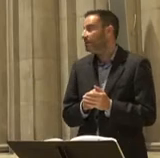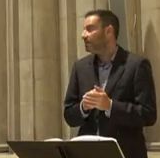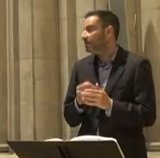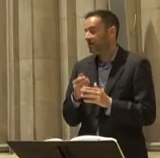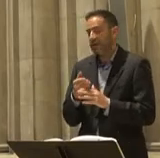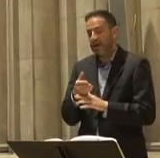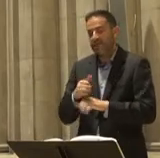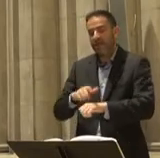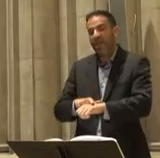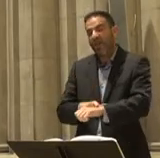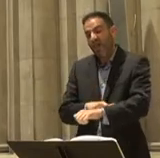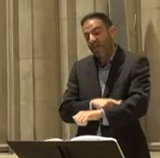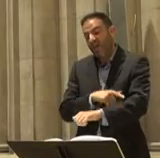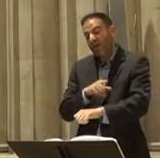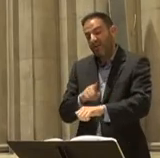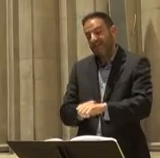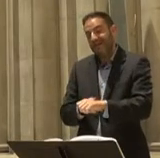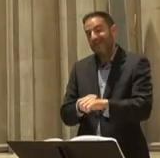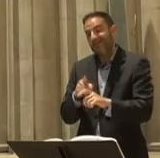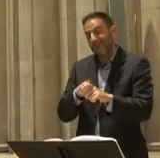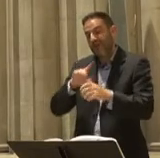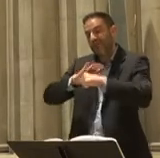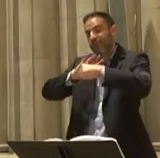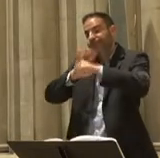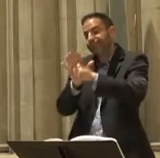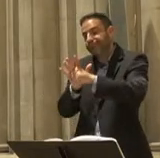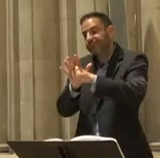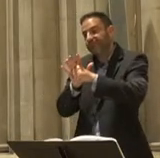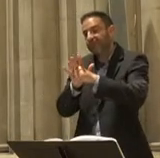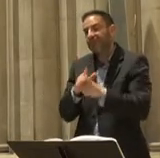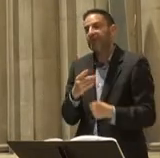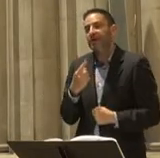long gap enforced by lockdown. And